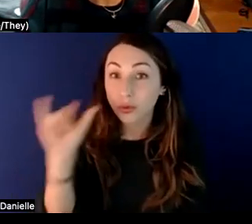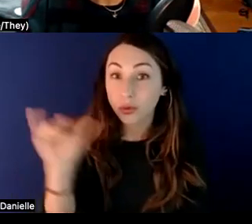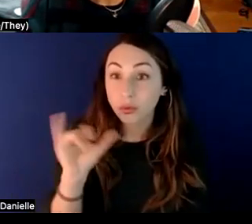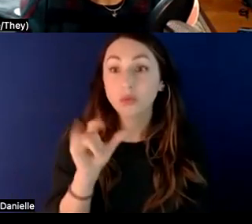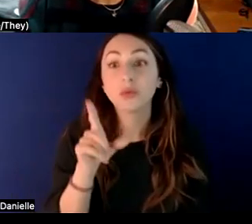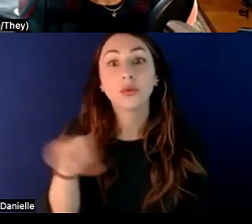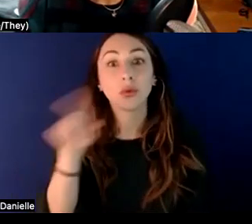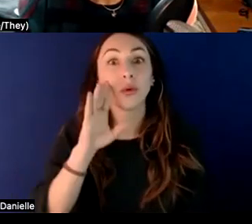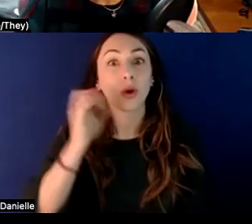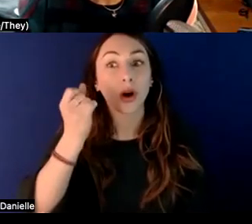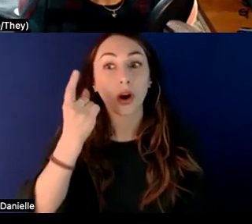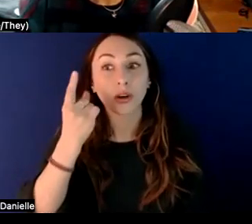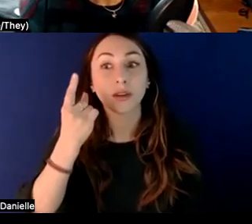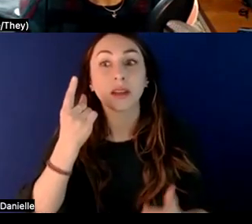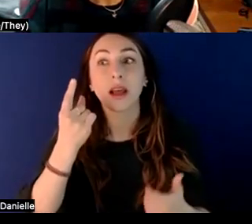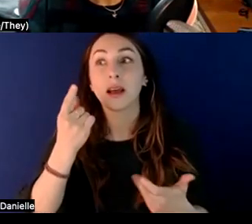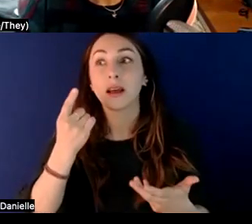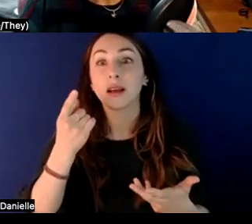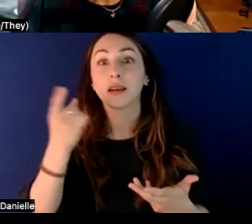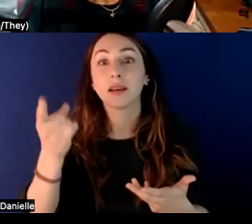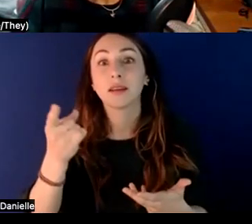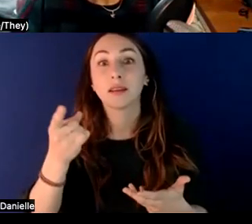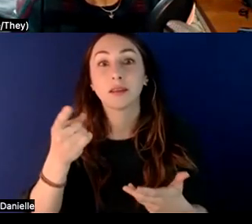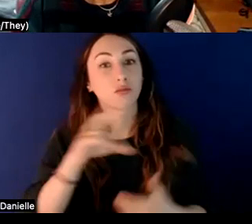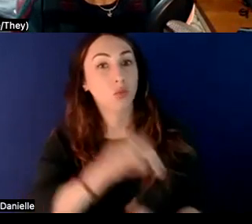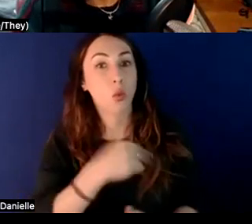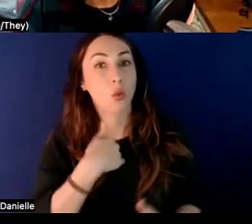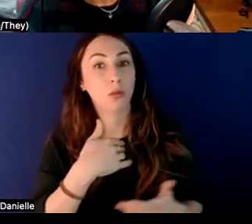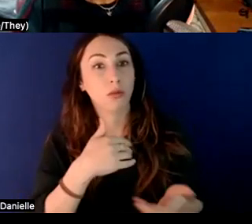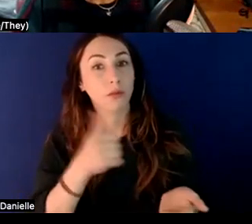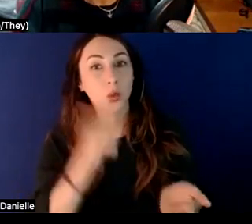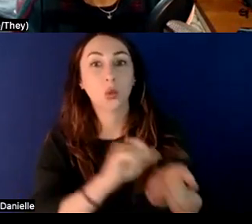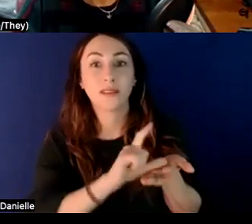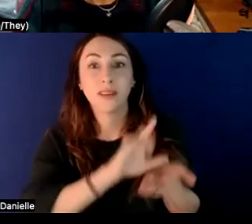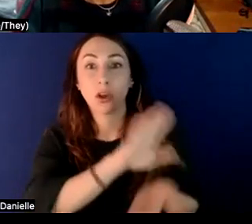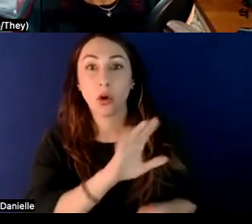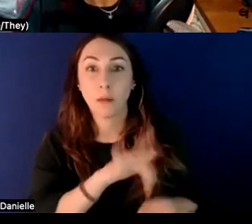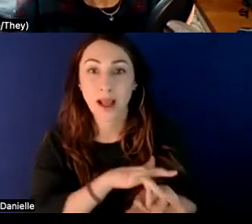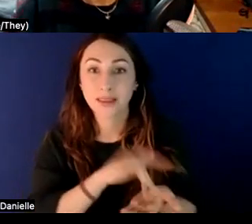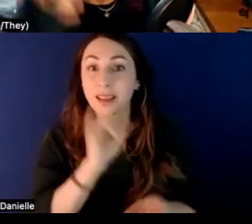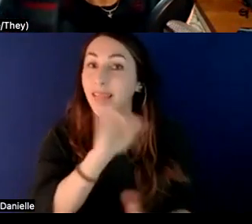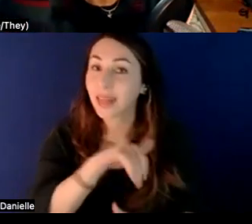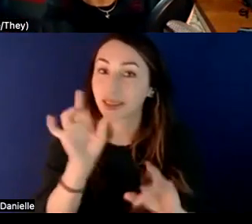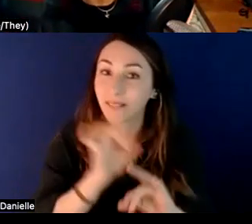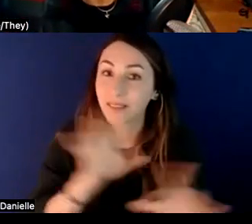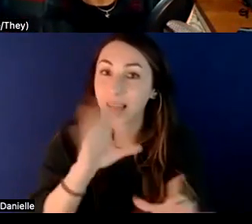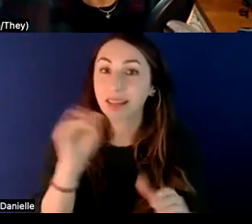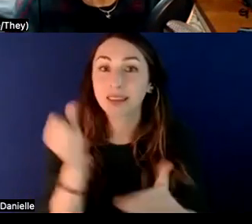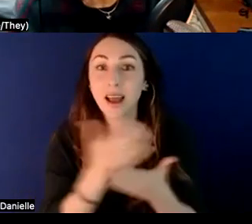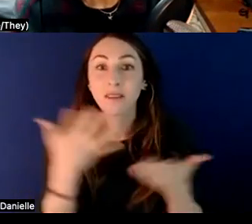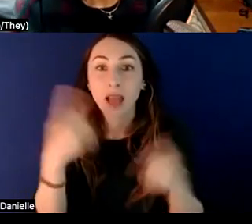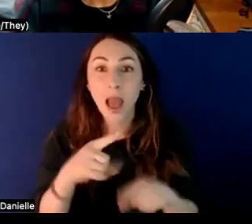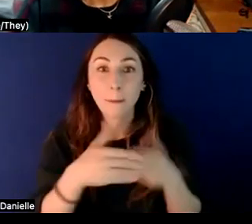that declining to fill my prescription is violence. And all of that happens afterwards, that's worse.